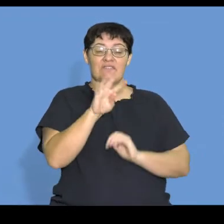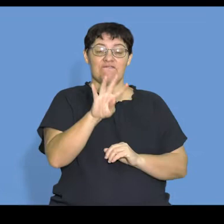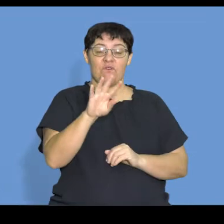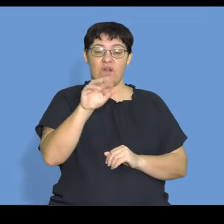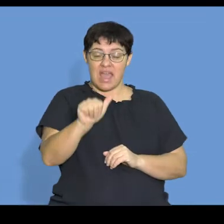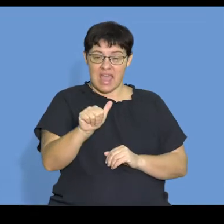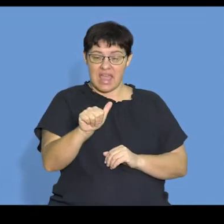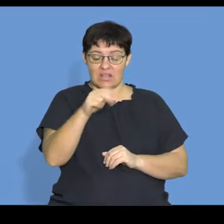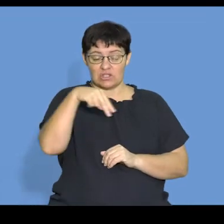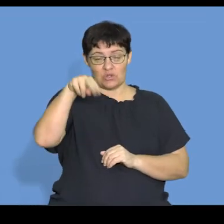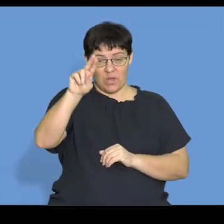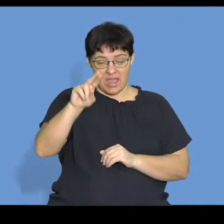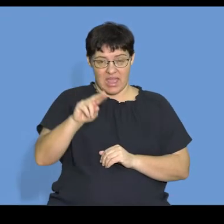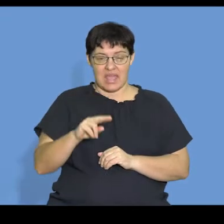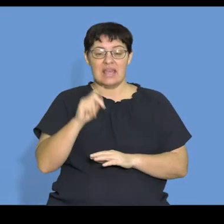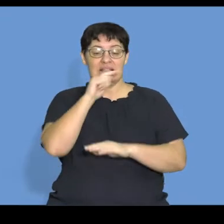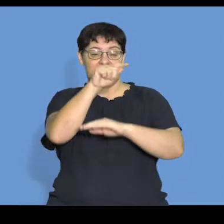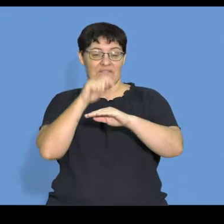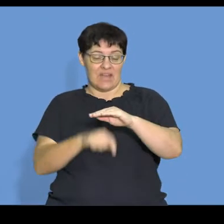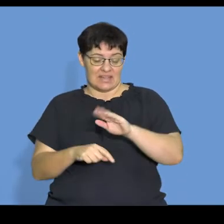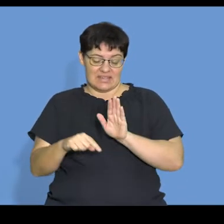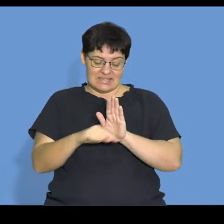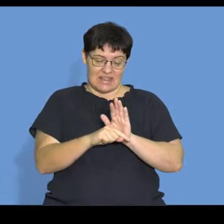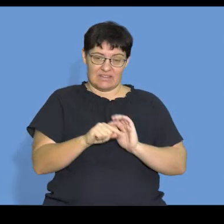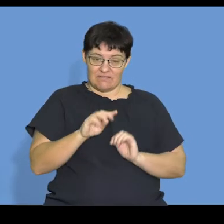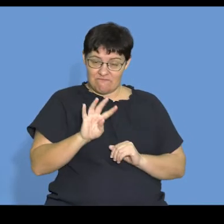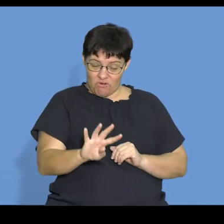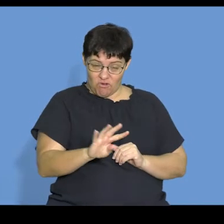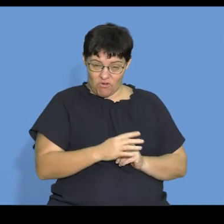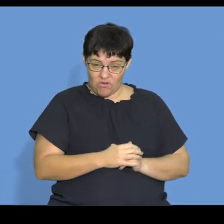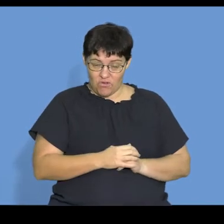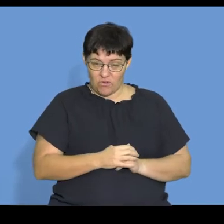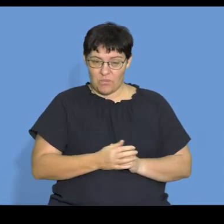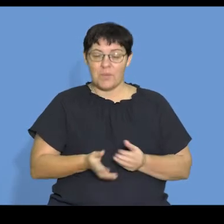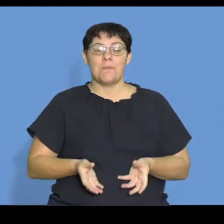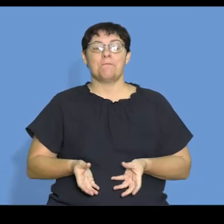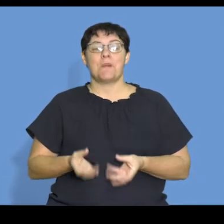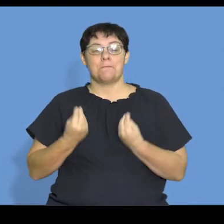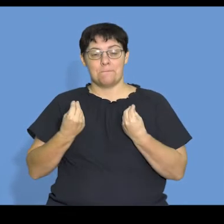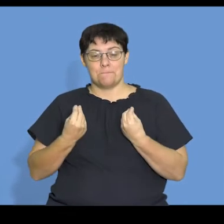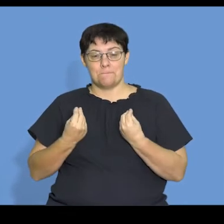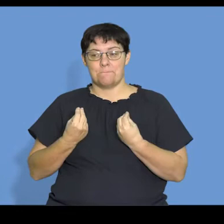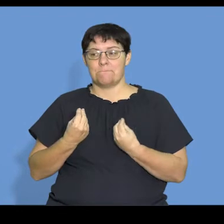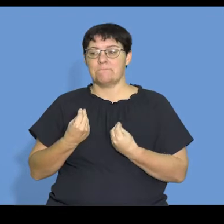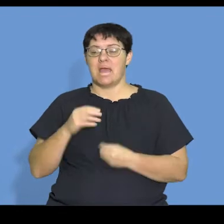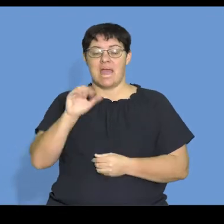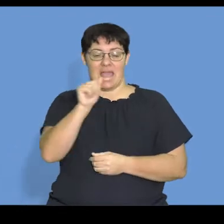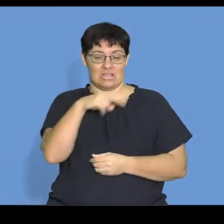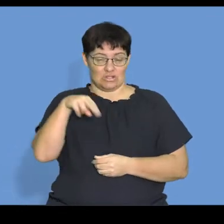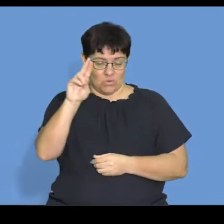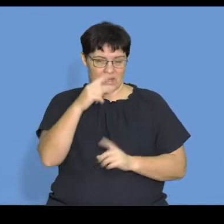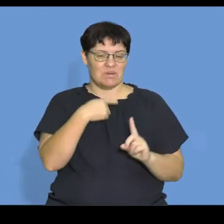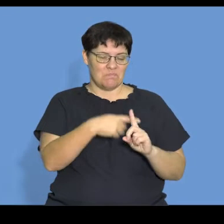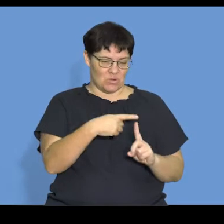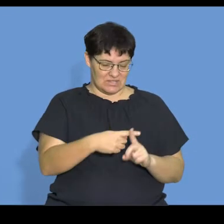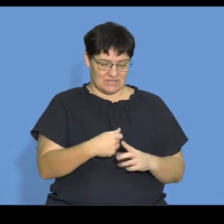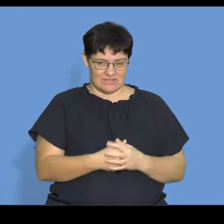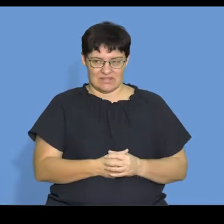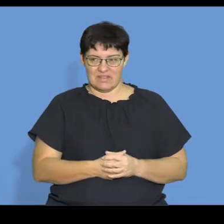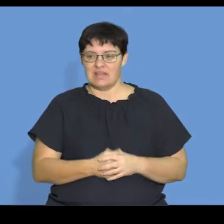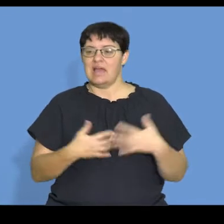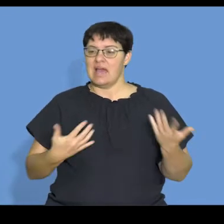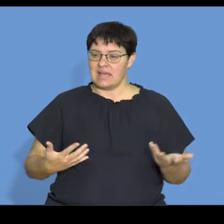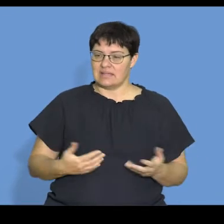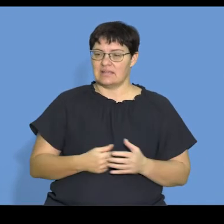squared divided by -4 will then give me a squared, which is a positive, and then